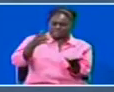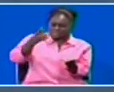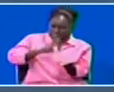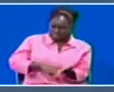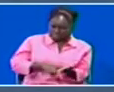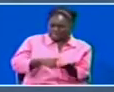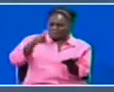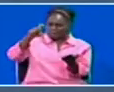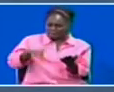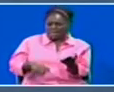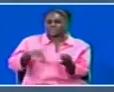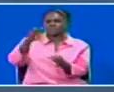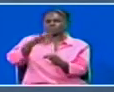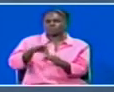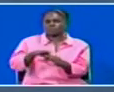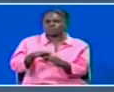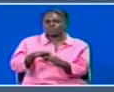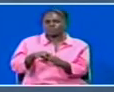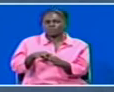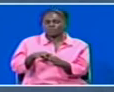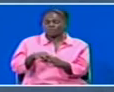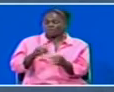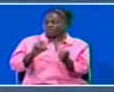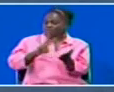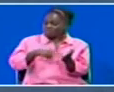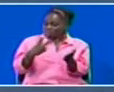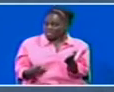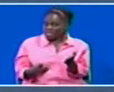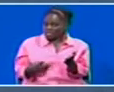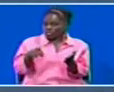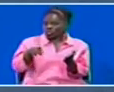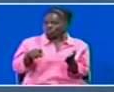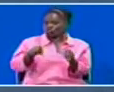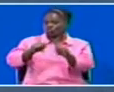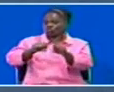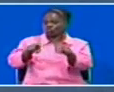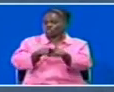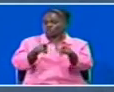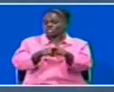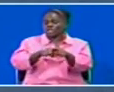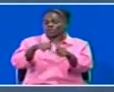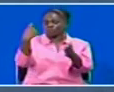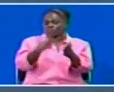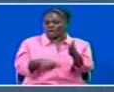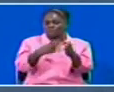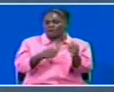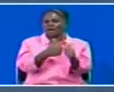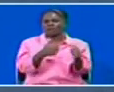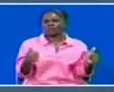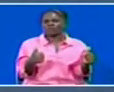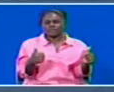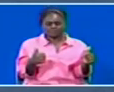must register as a voter if you reach a certain age, failure to which it's like not submitting your taxes. Right. Here, I